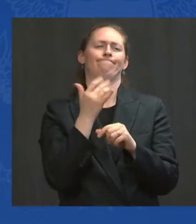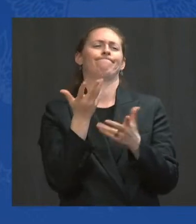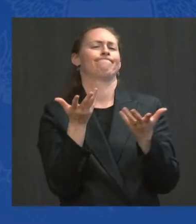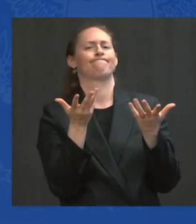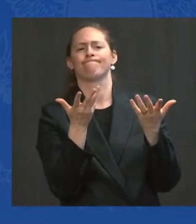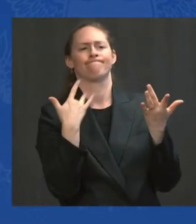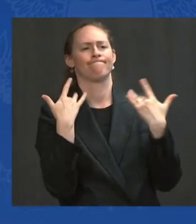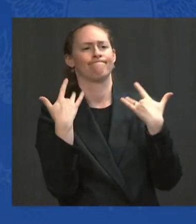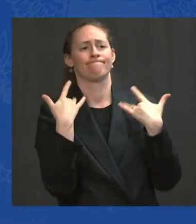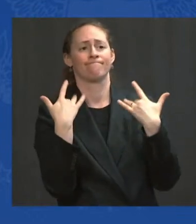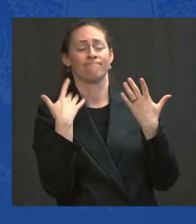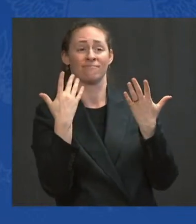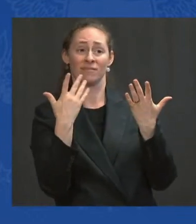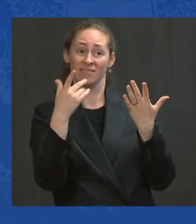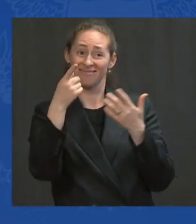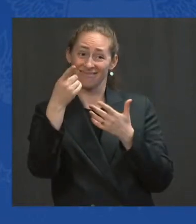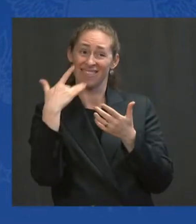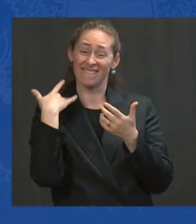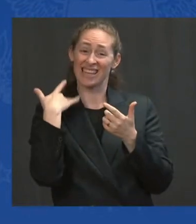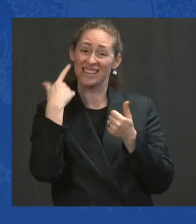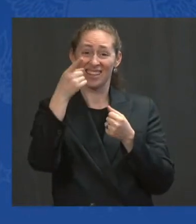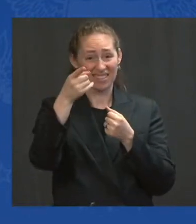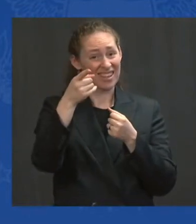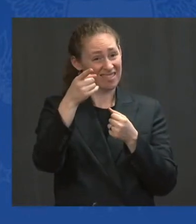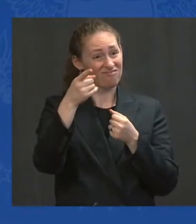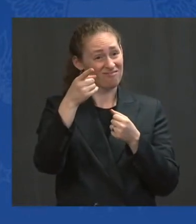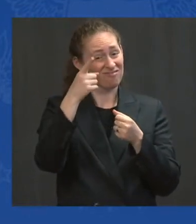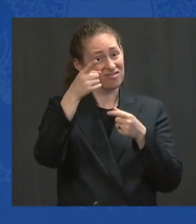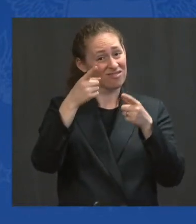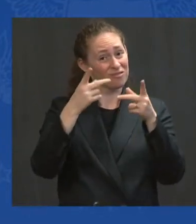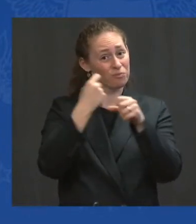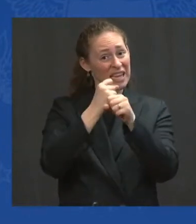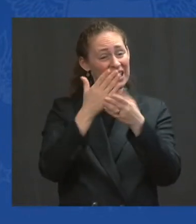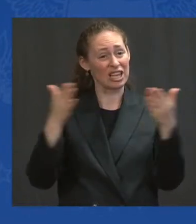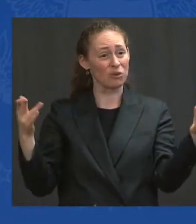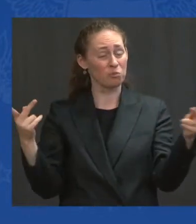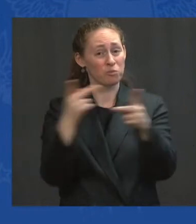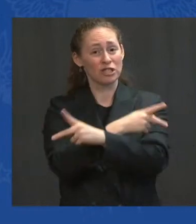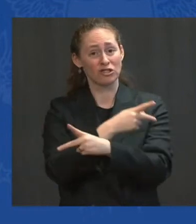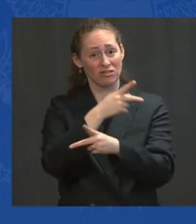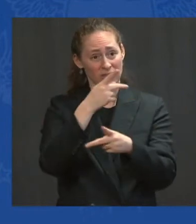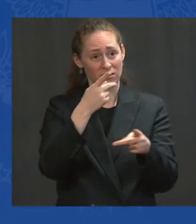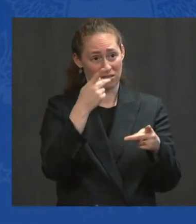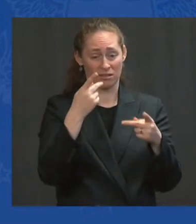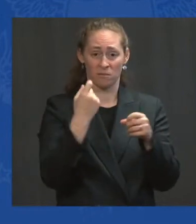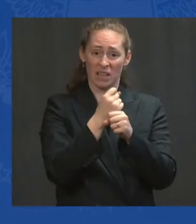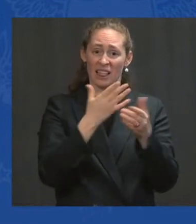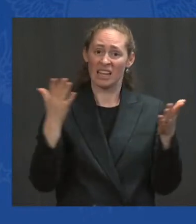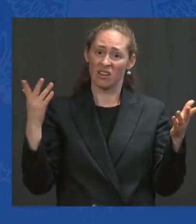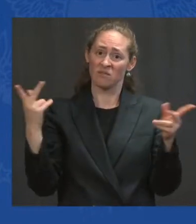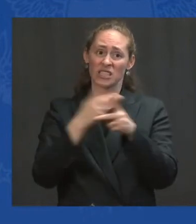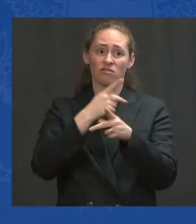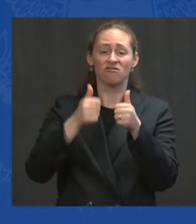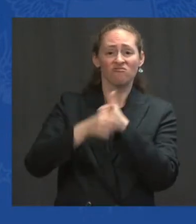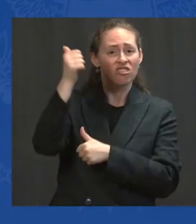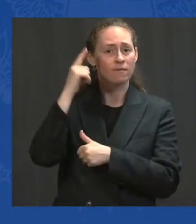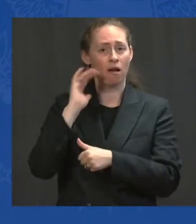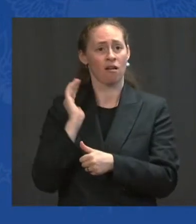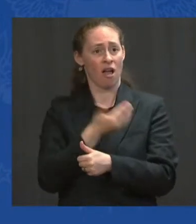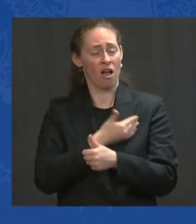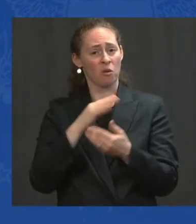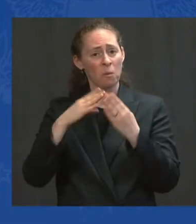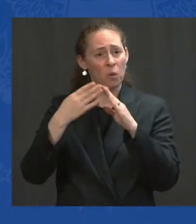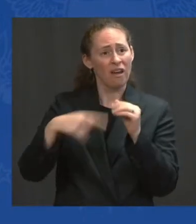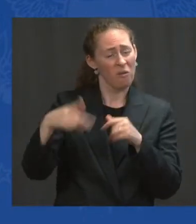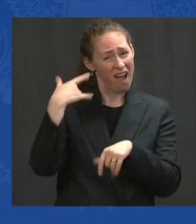you are doing a disservice to the country and to the doctors, the faith leaders, community leaders, and others who are working